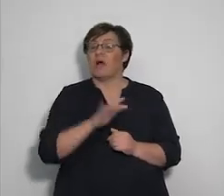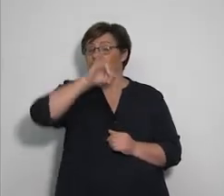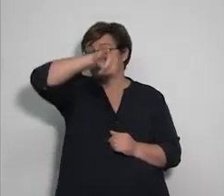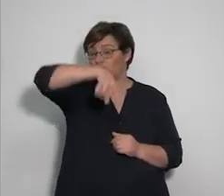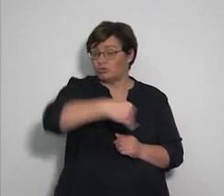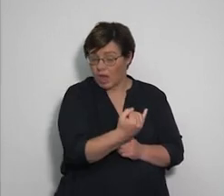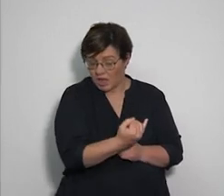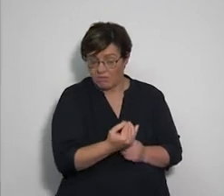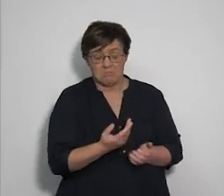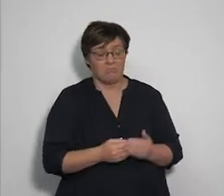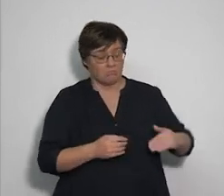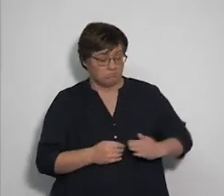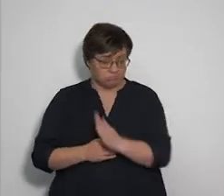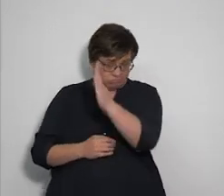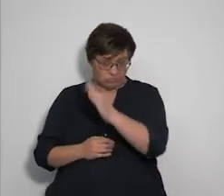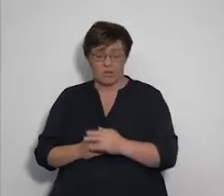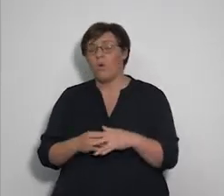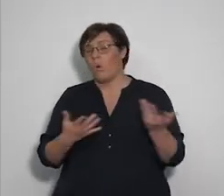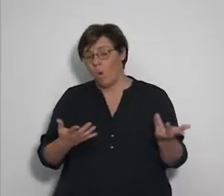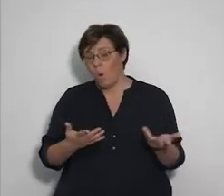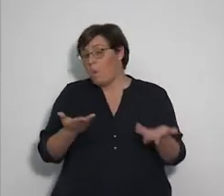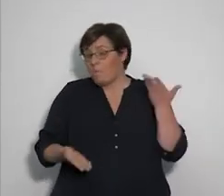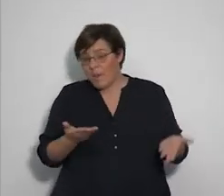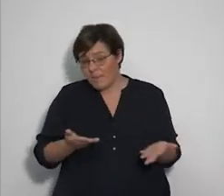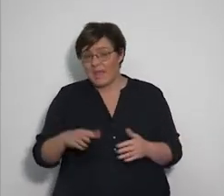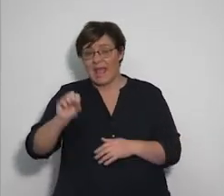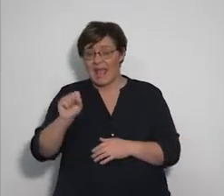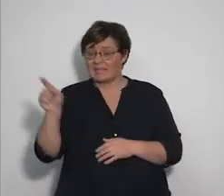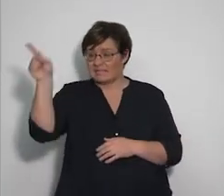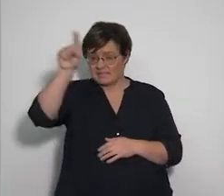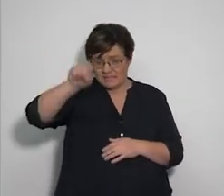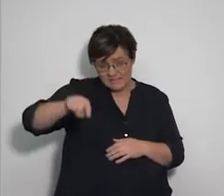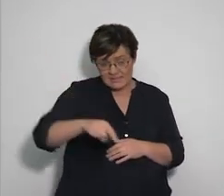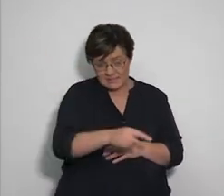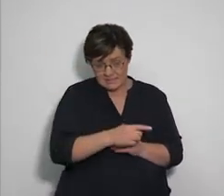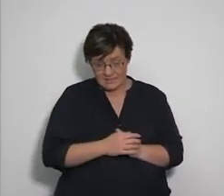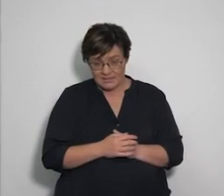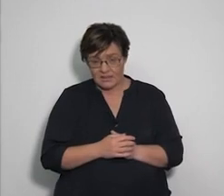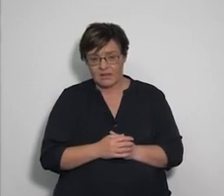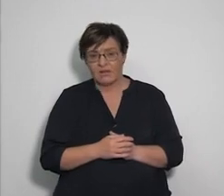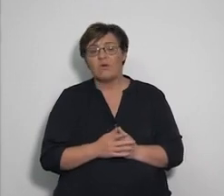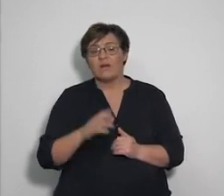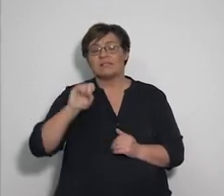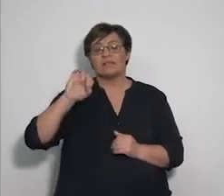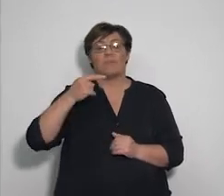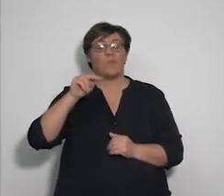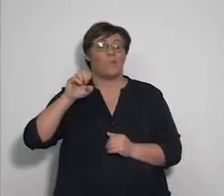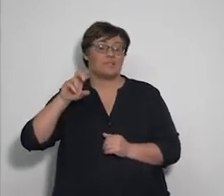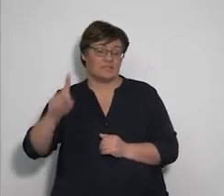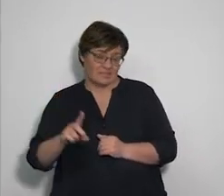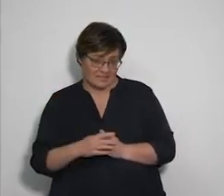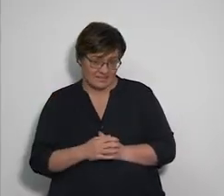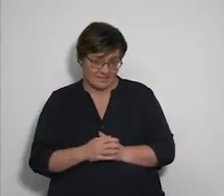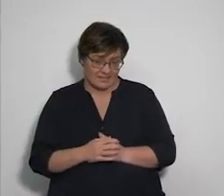a J-shaped curve, or we're going to see possibly an S-shaped or a